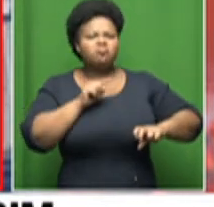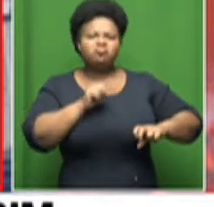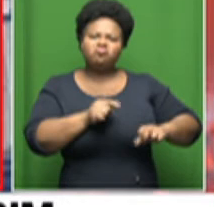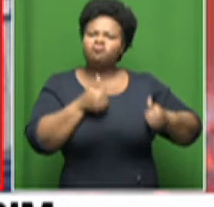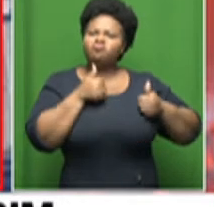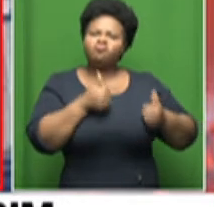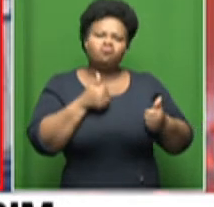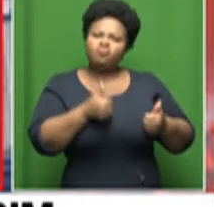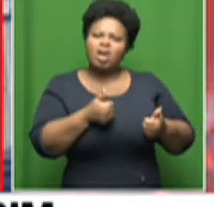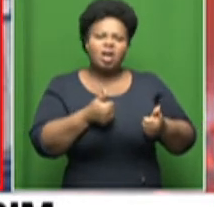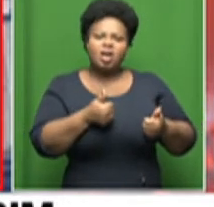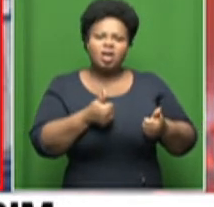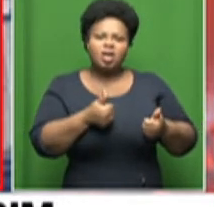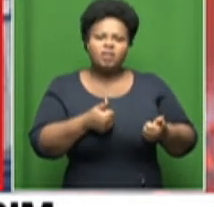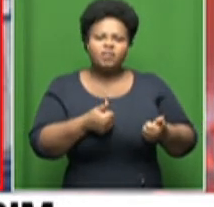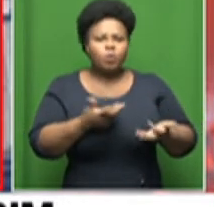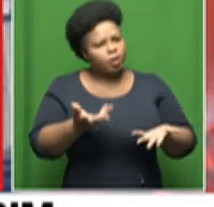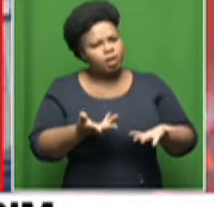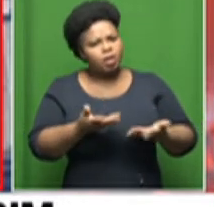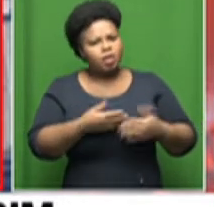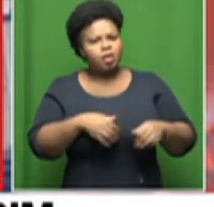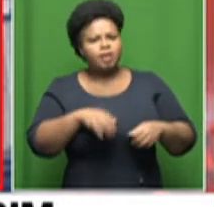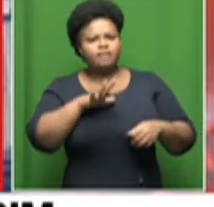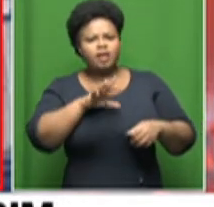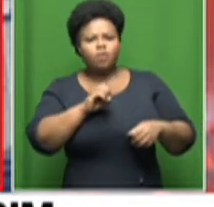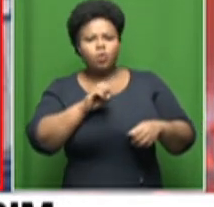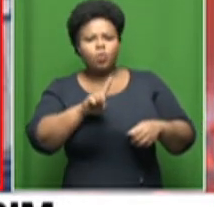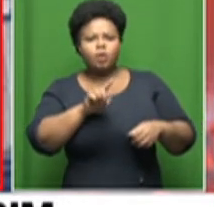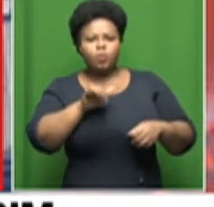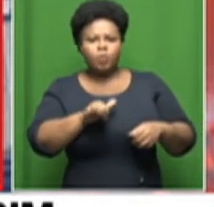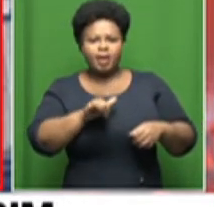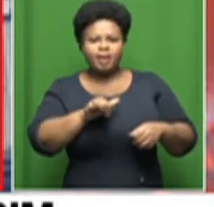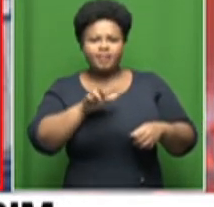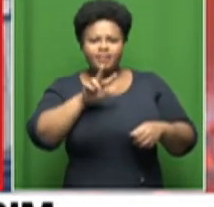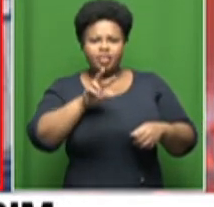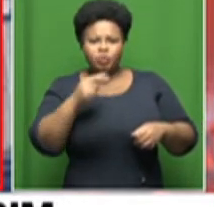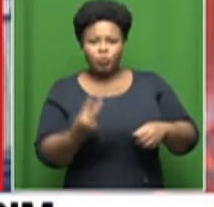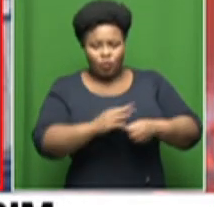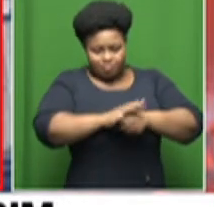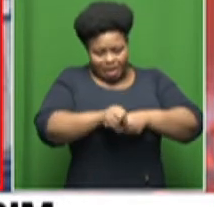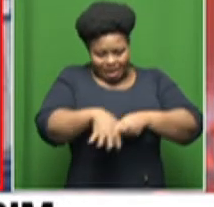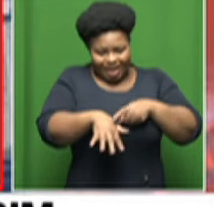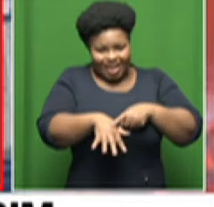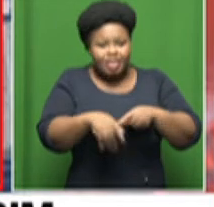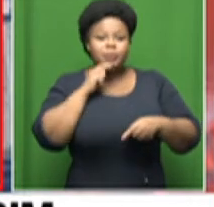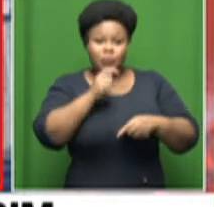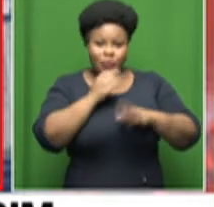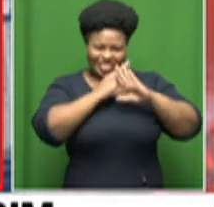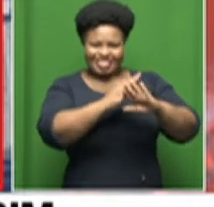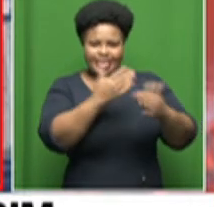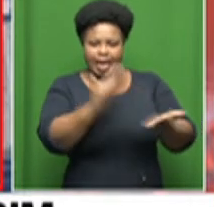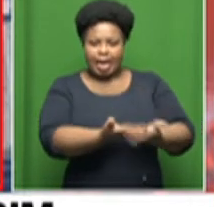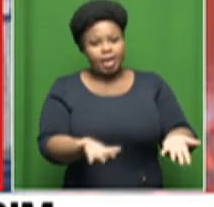reasonably well in killing the 501YV2 variant, even though the neutralizing activity